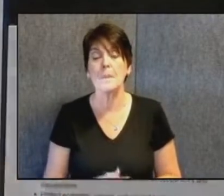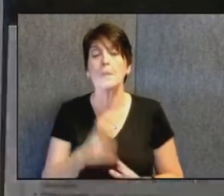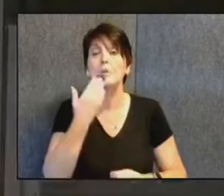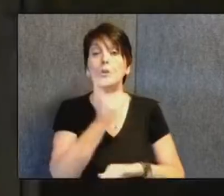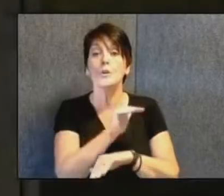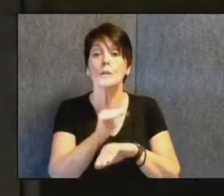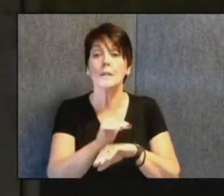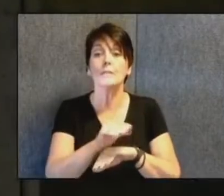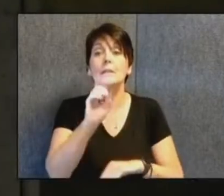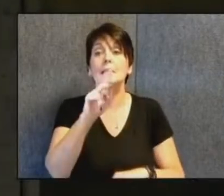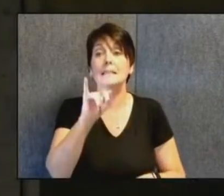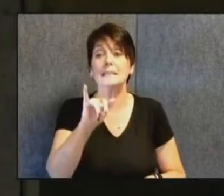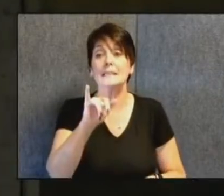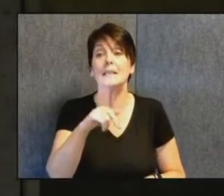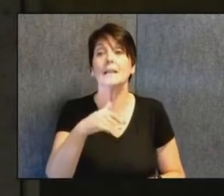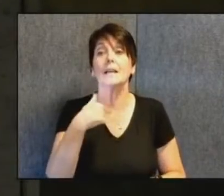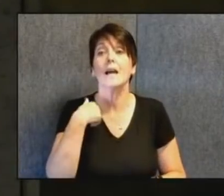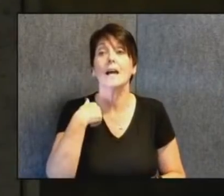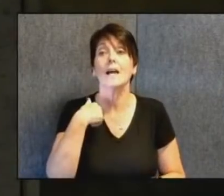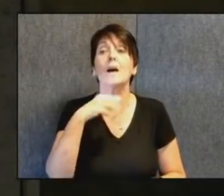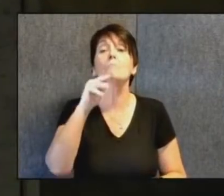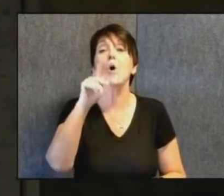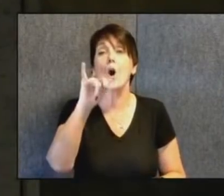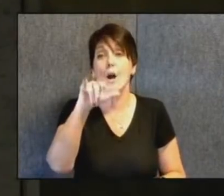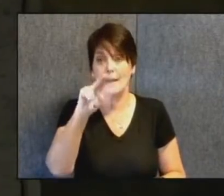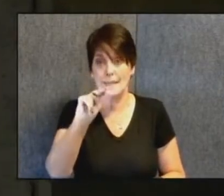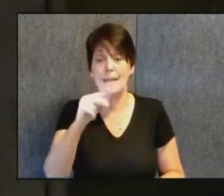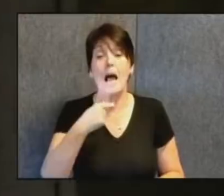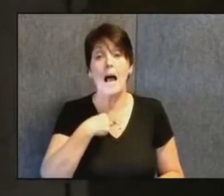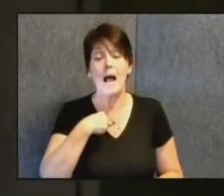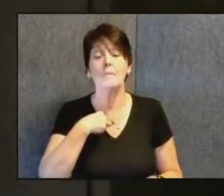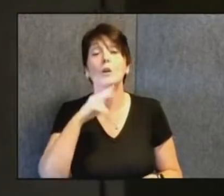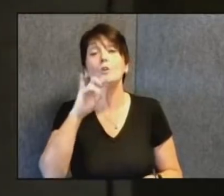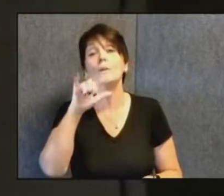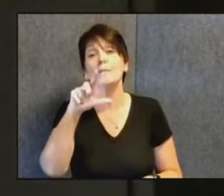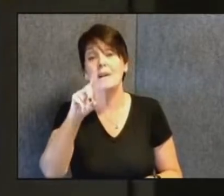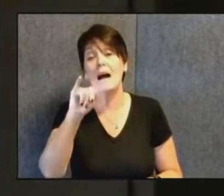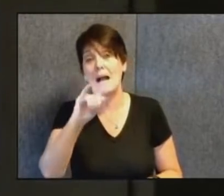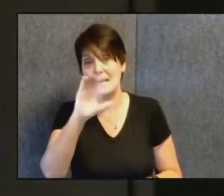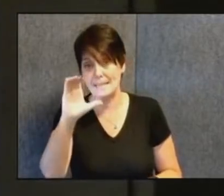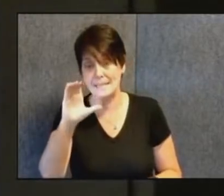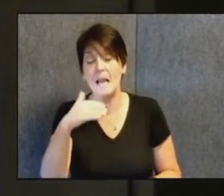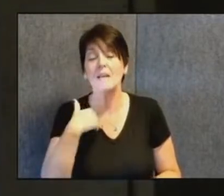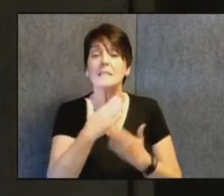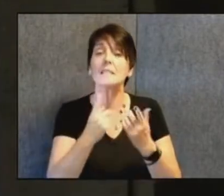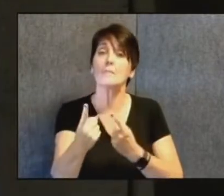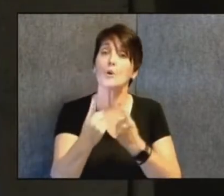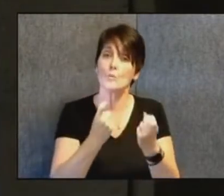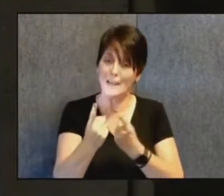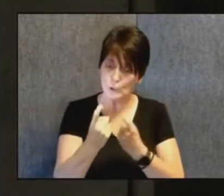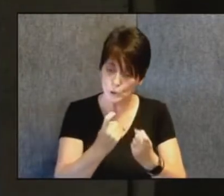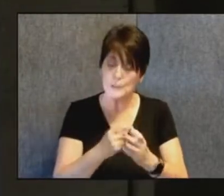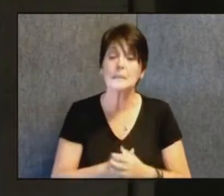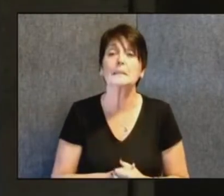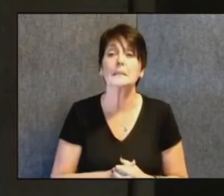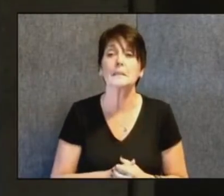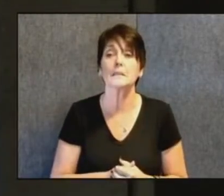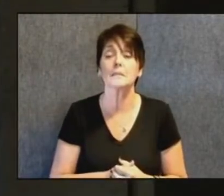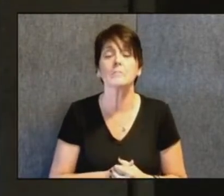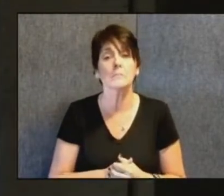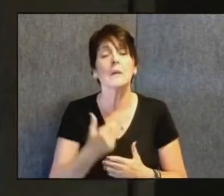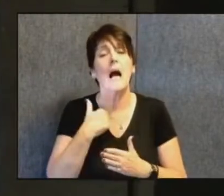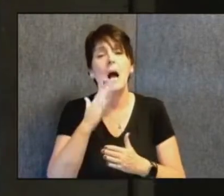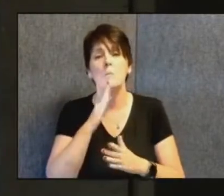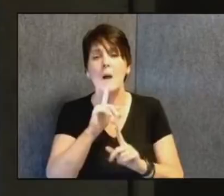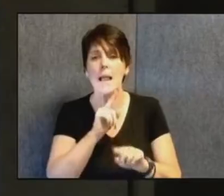Good evening, Dusty Martin, one of the Unified Incident Commanders. So we've got a couple of questions here, and we'll hit a